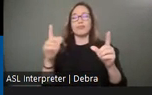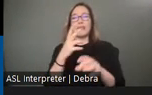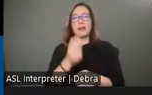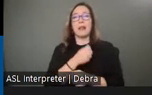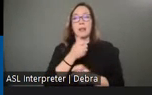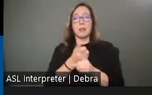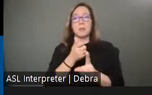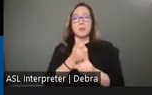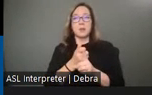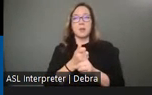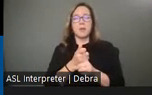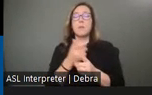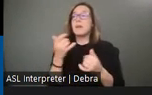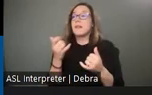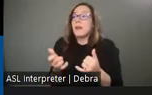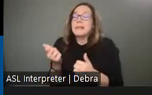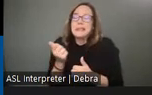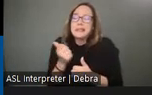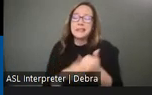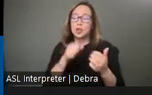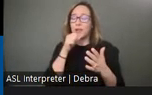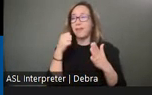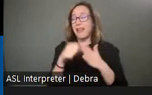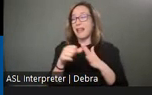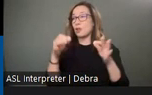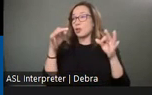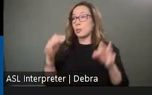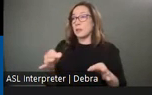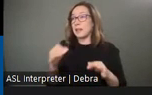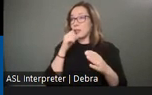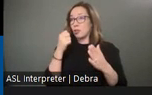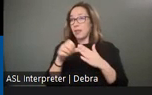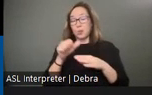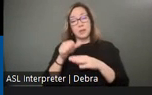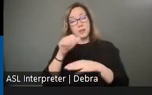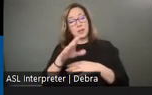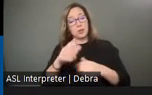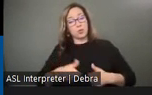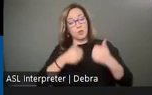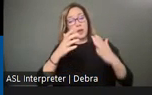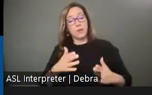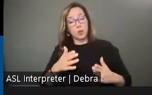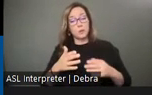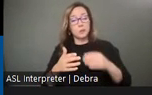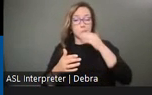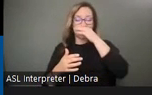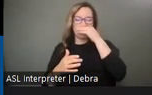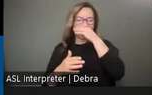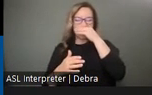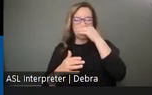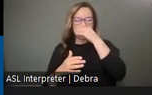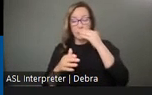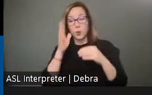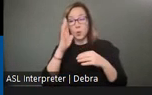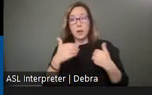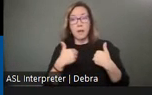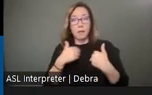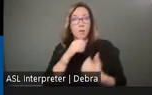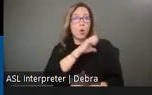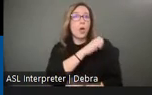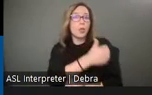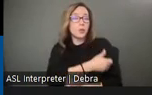now in every letter that's a determination letter to our survivors, you actually will have the authorization